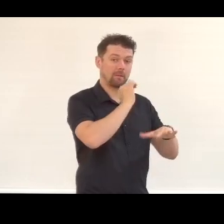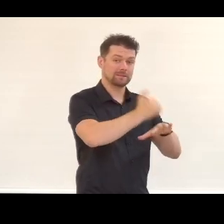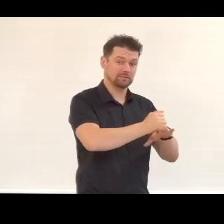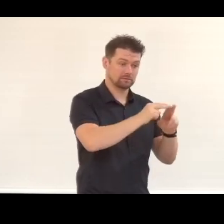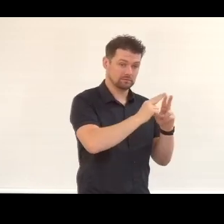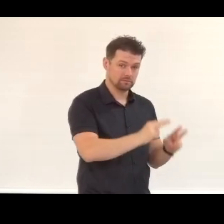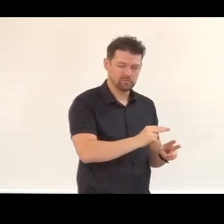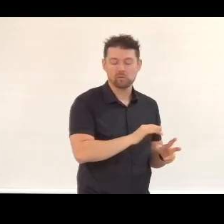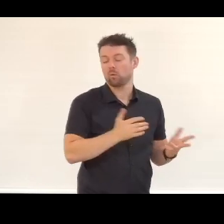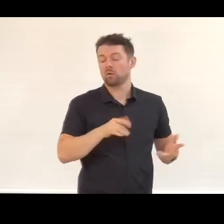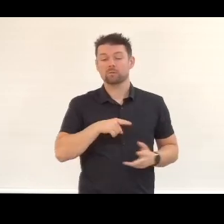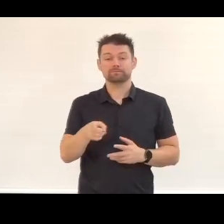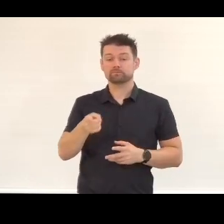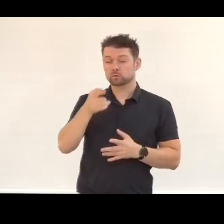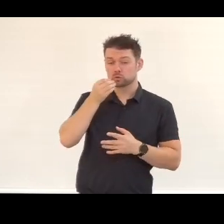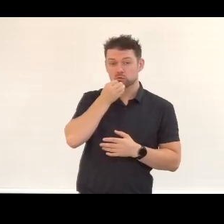about nutrition.